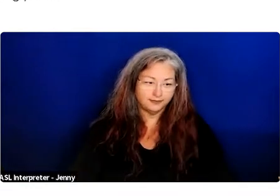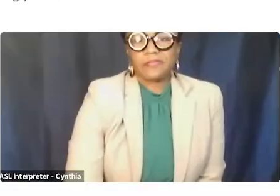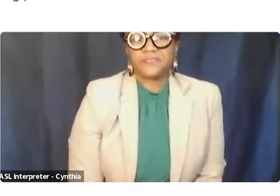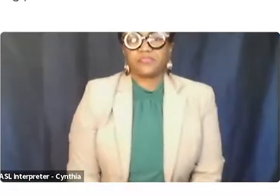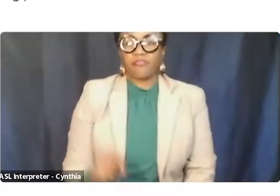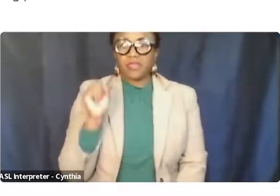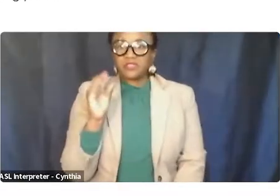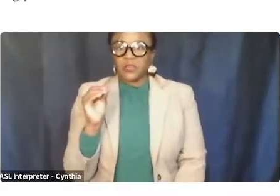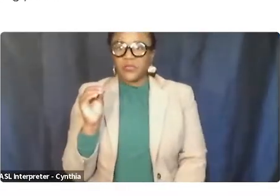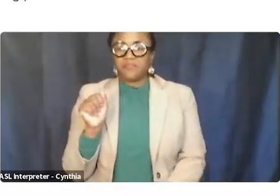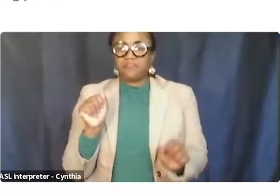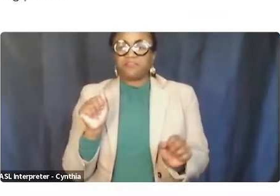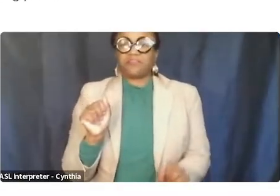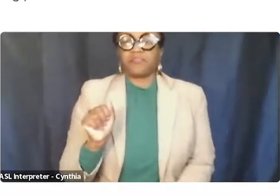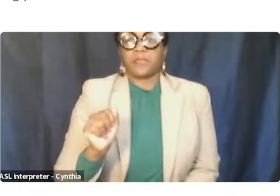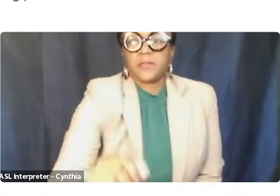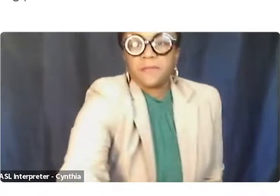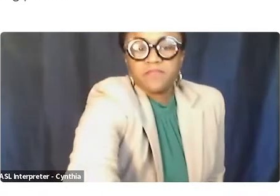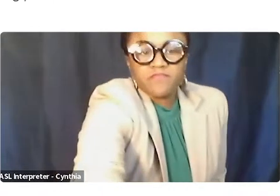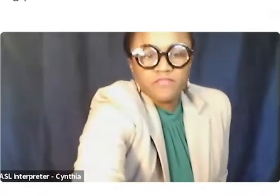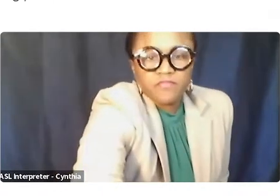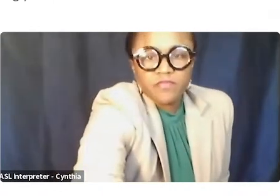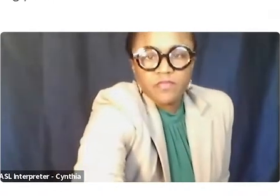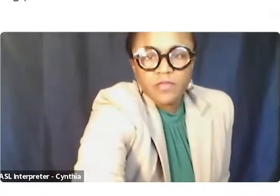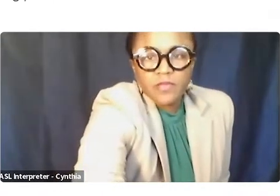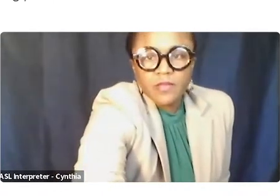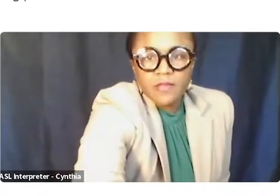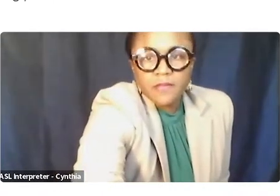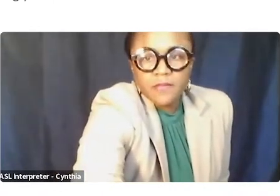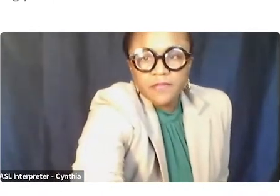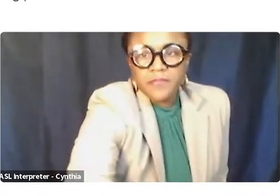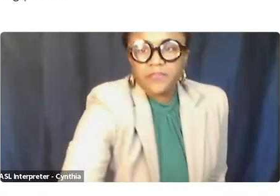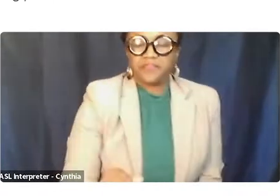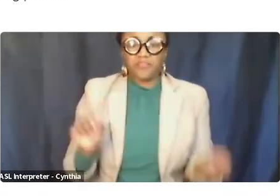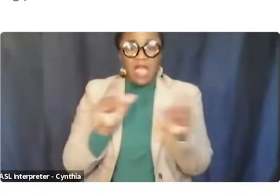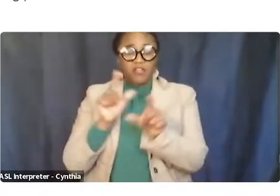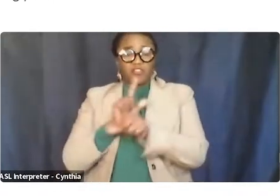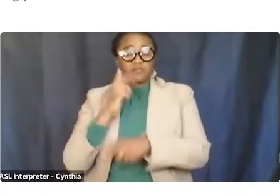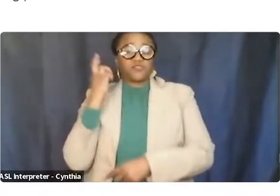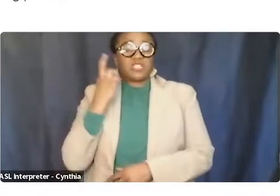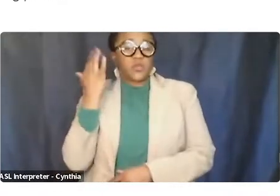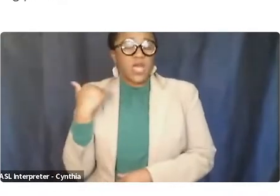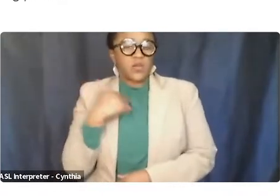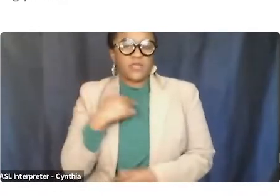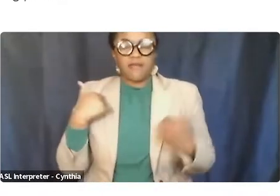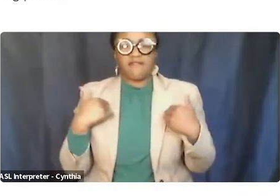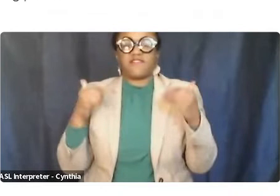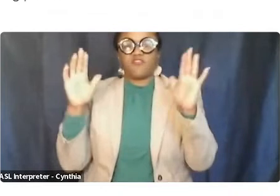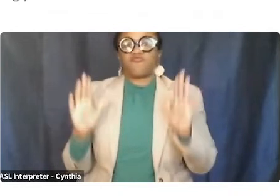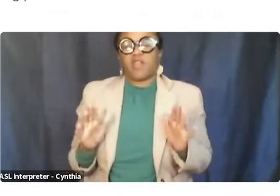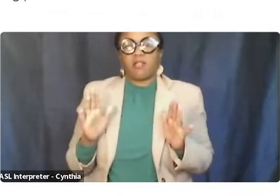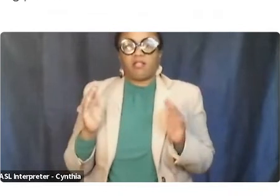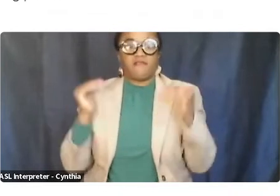So algorithms are the reason why we have some incredible advancements in